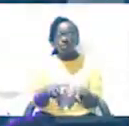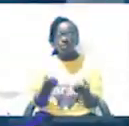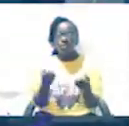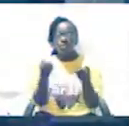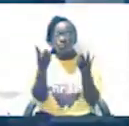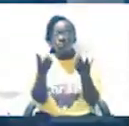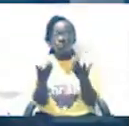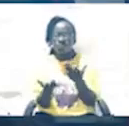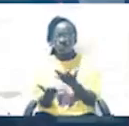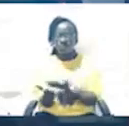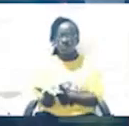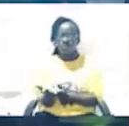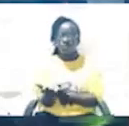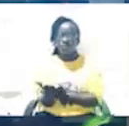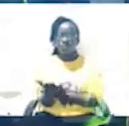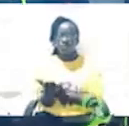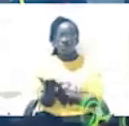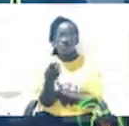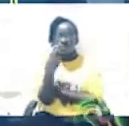hope,